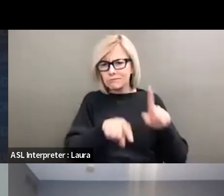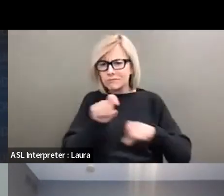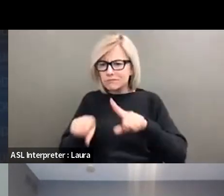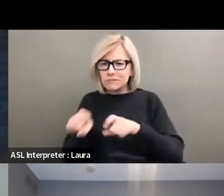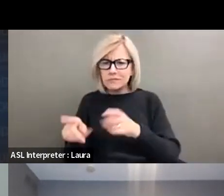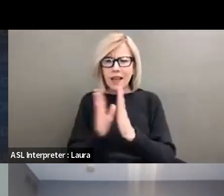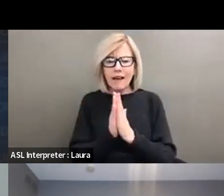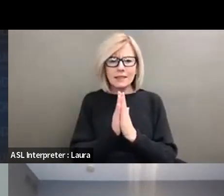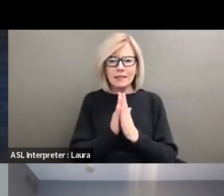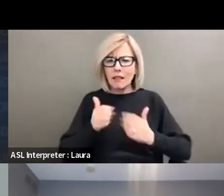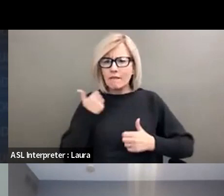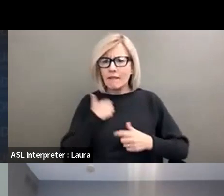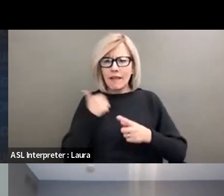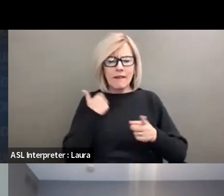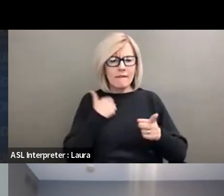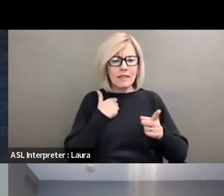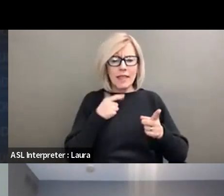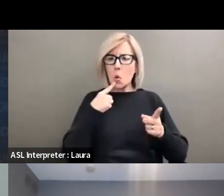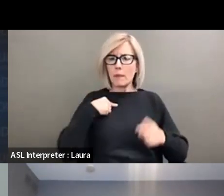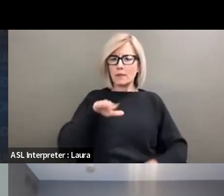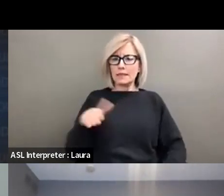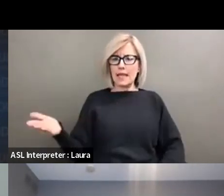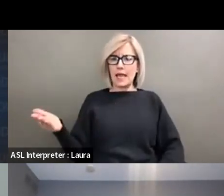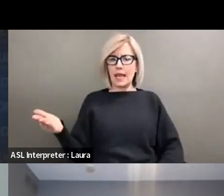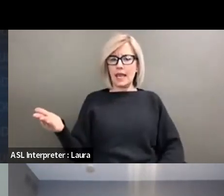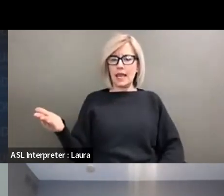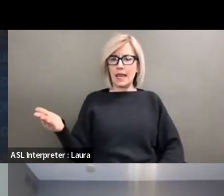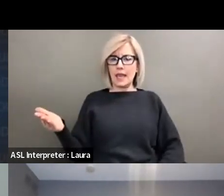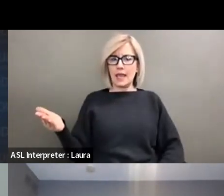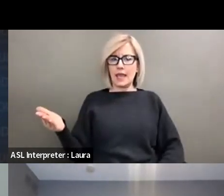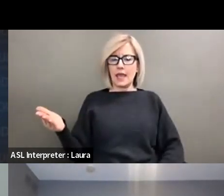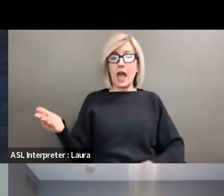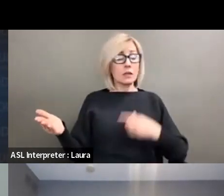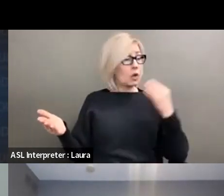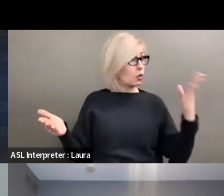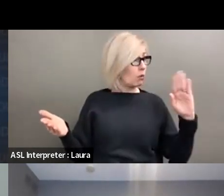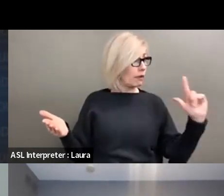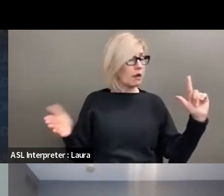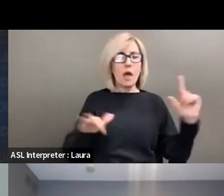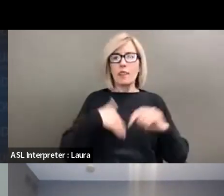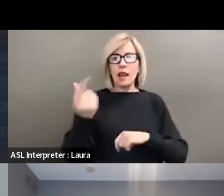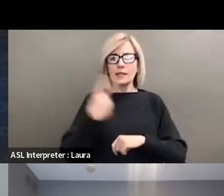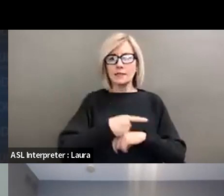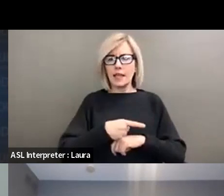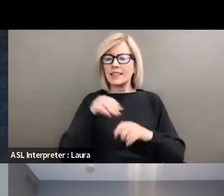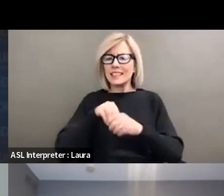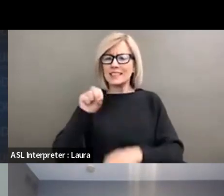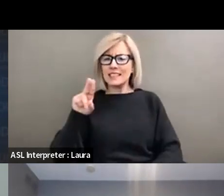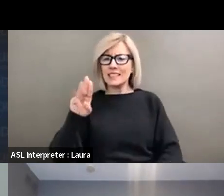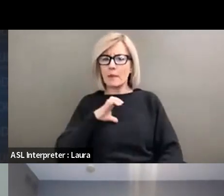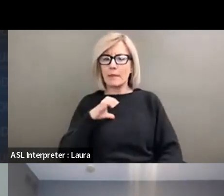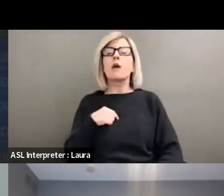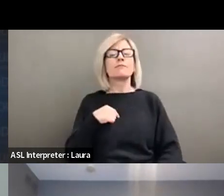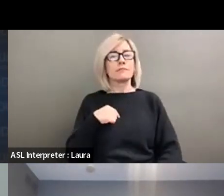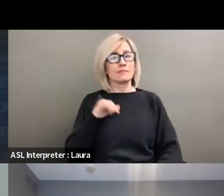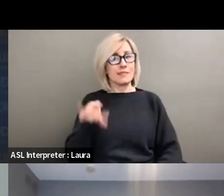be, it was alive, and everybody told me it was dead. And then I tell Bill that, and then the next day there's a subcommittee. So that just tells